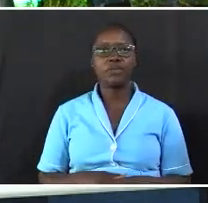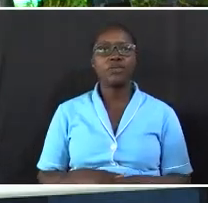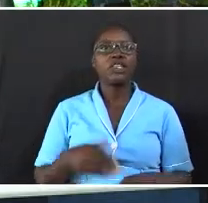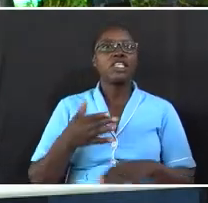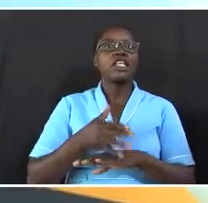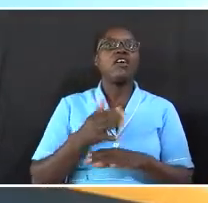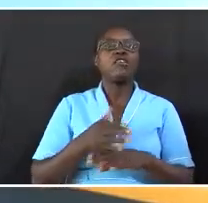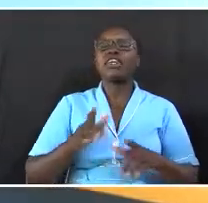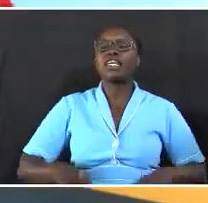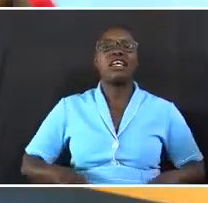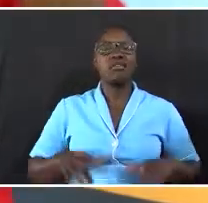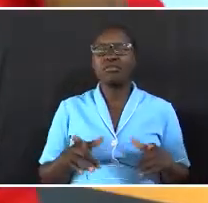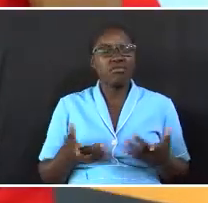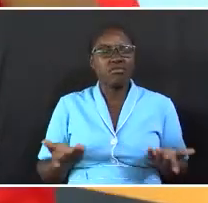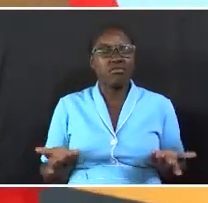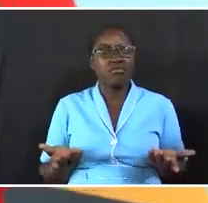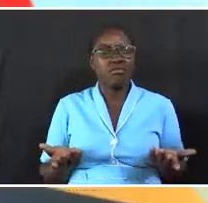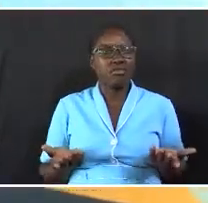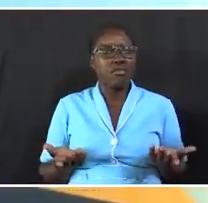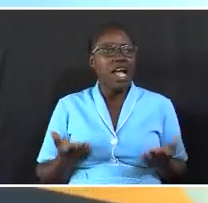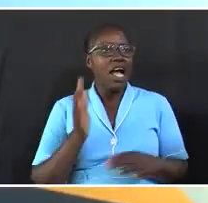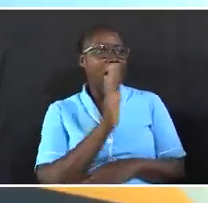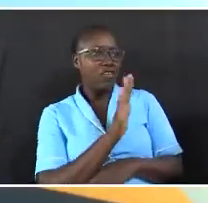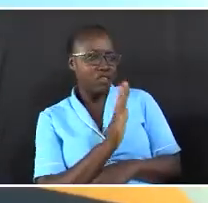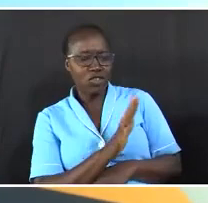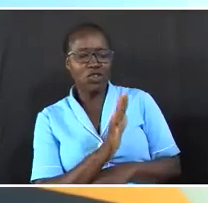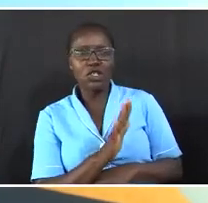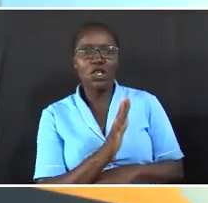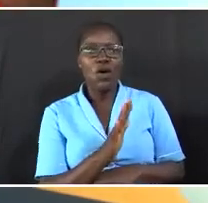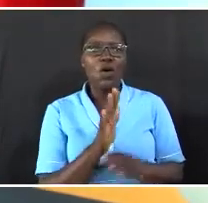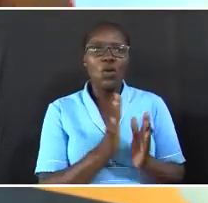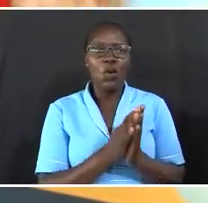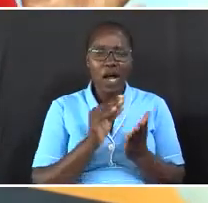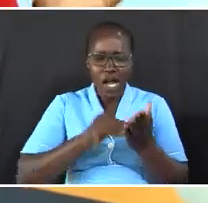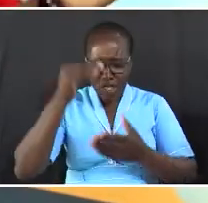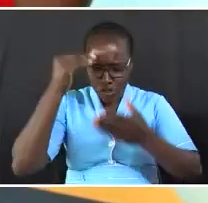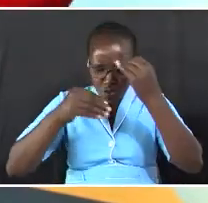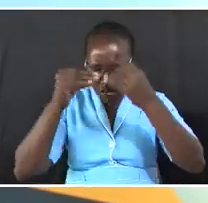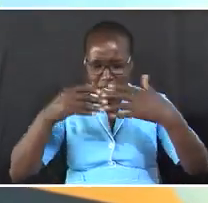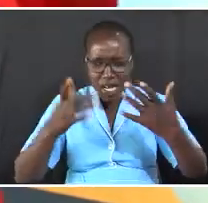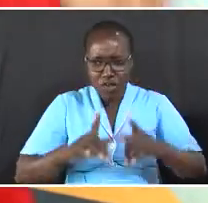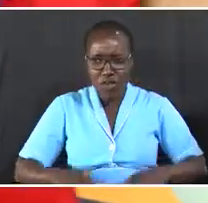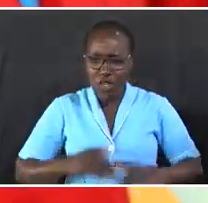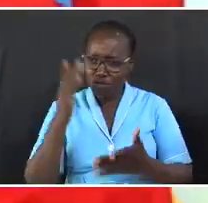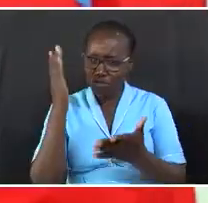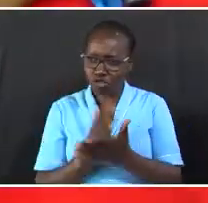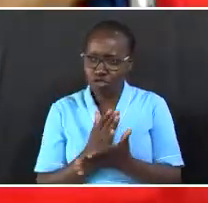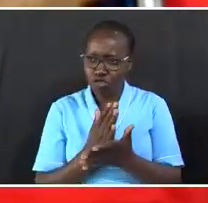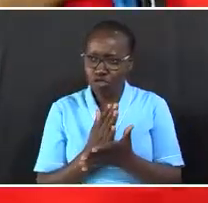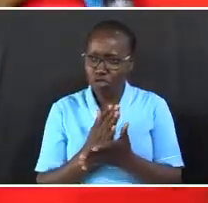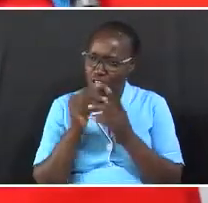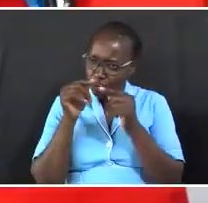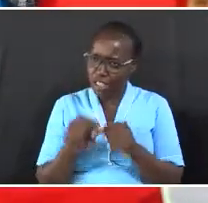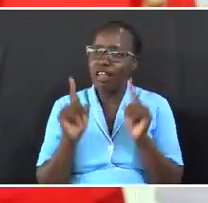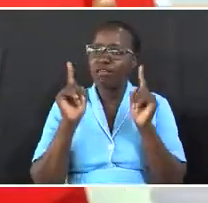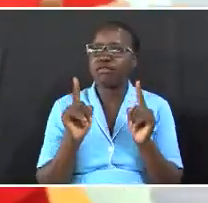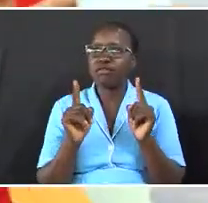Fake lives. So this afternoon, we are going to learn how to live the true